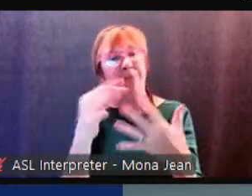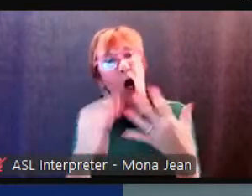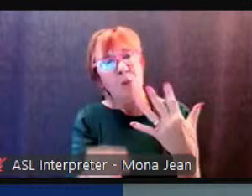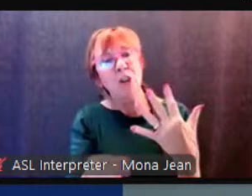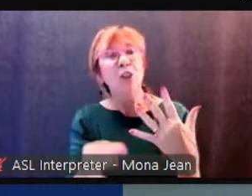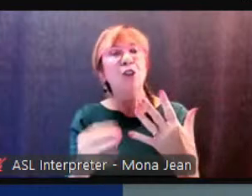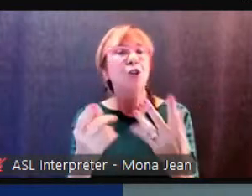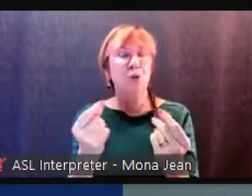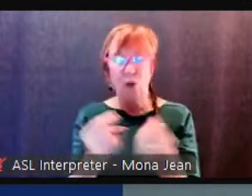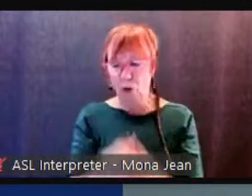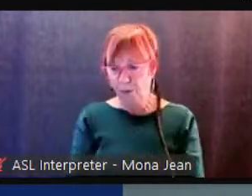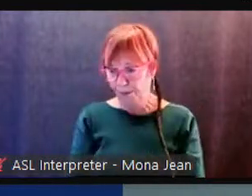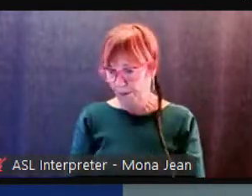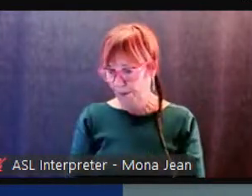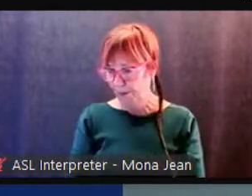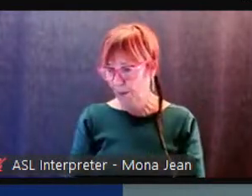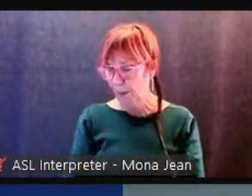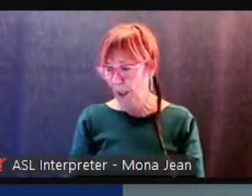discuss